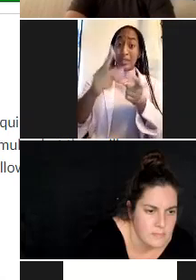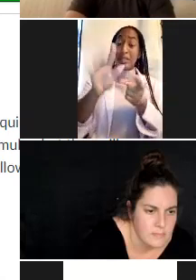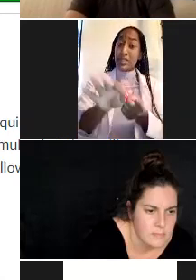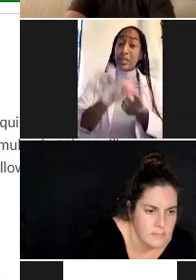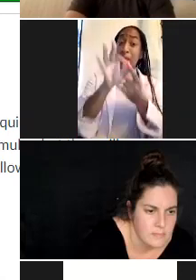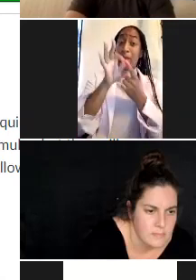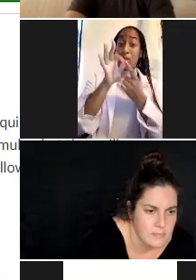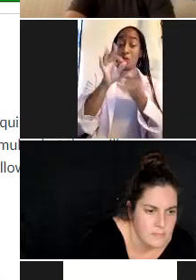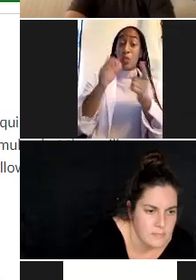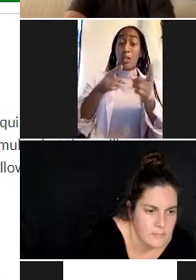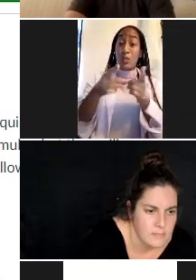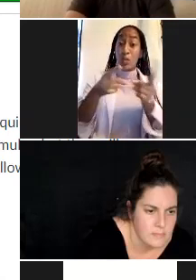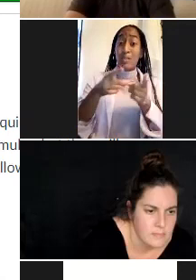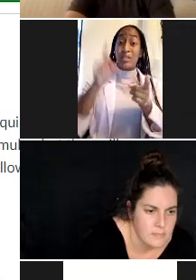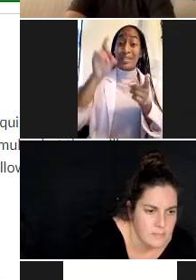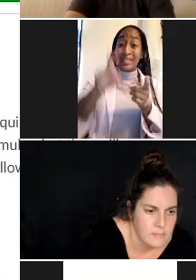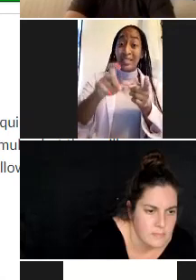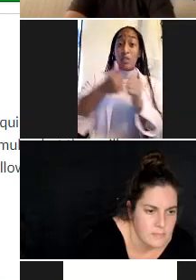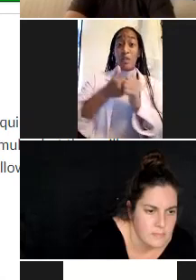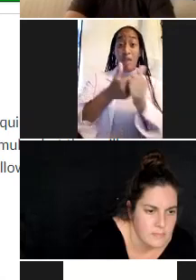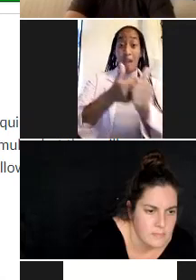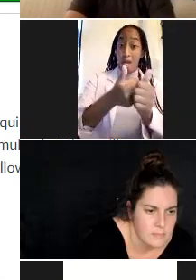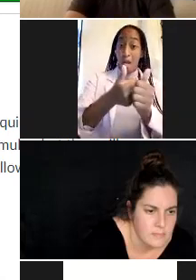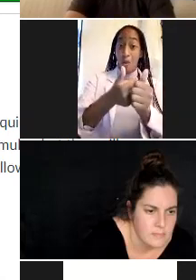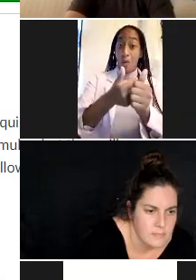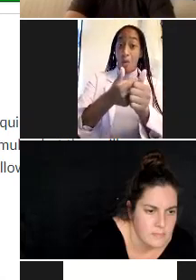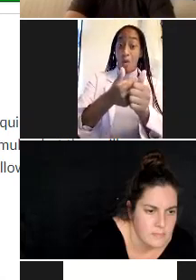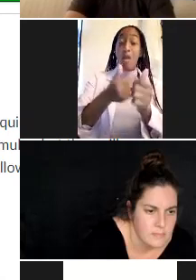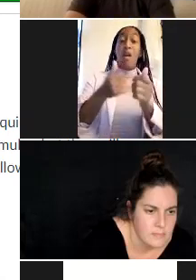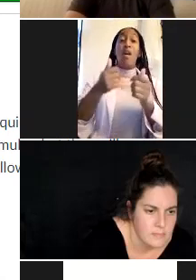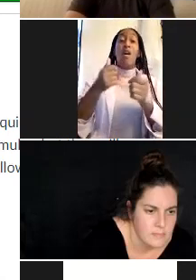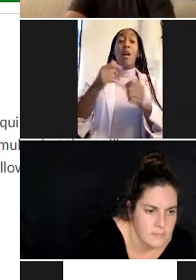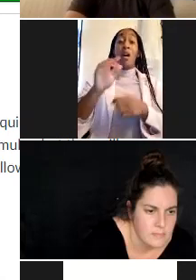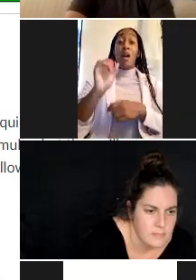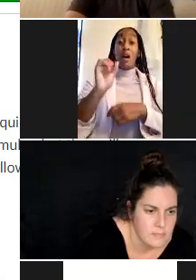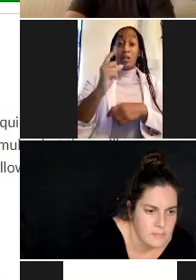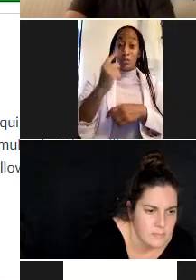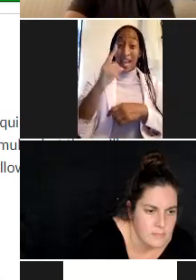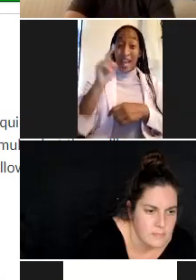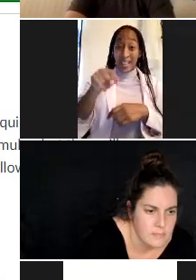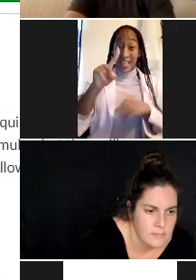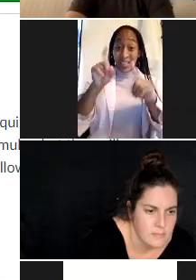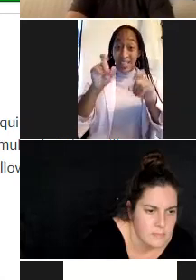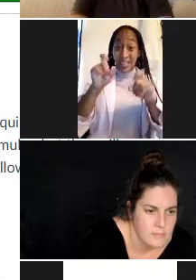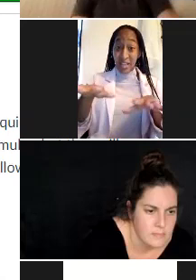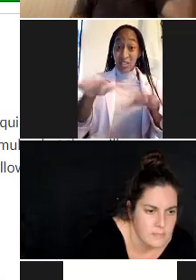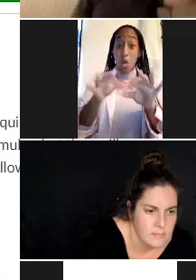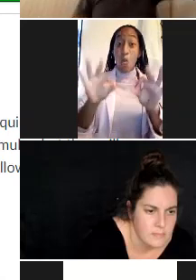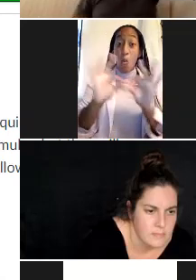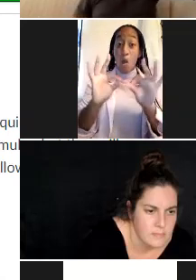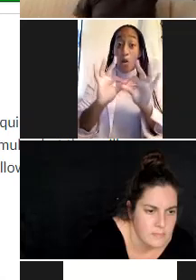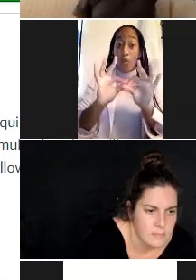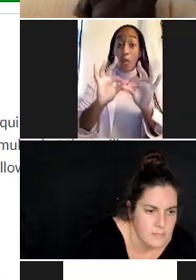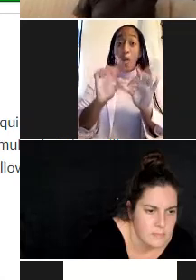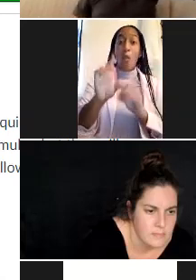question or a problem. Is worth 100 points, and every question has the point values